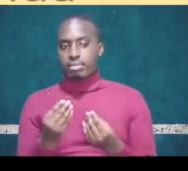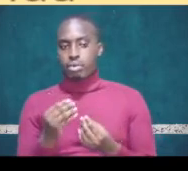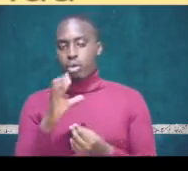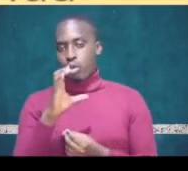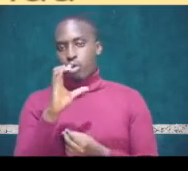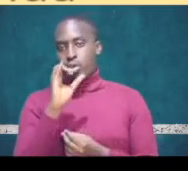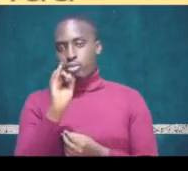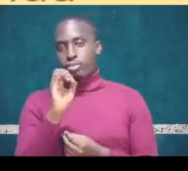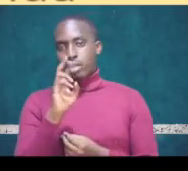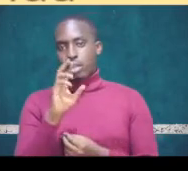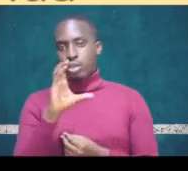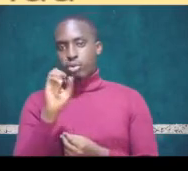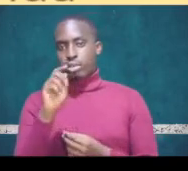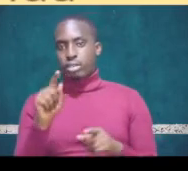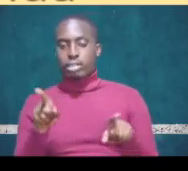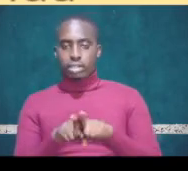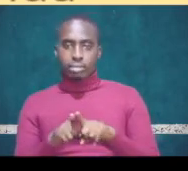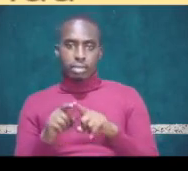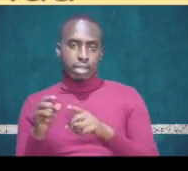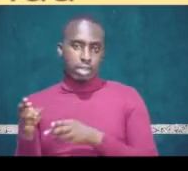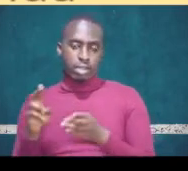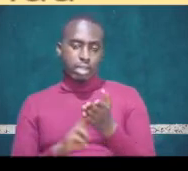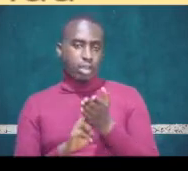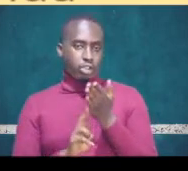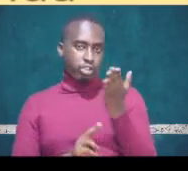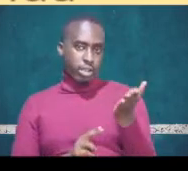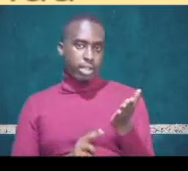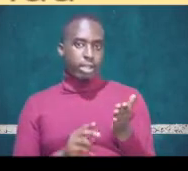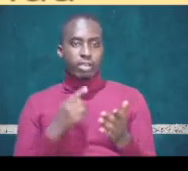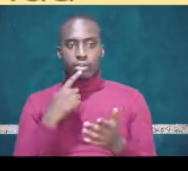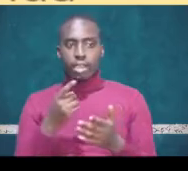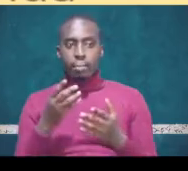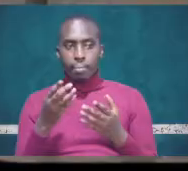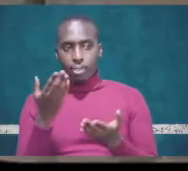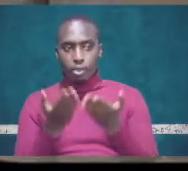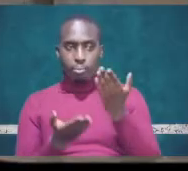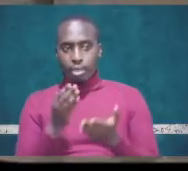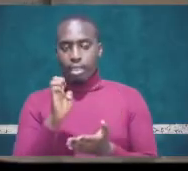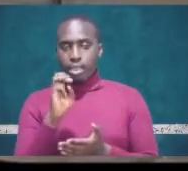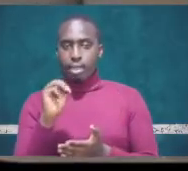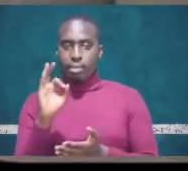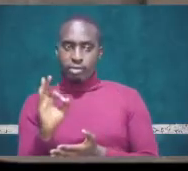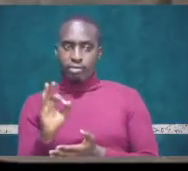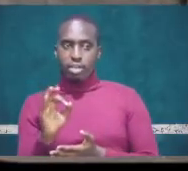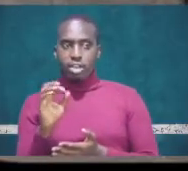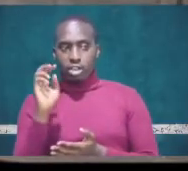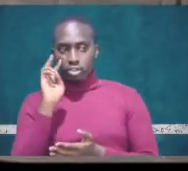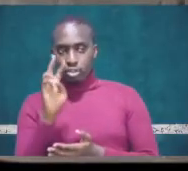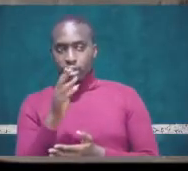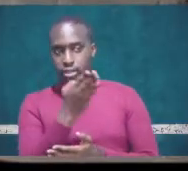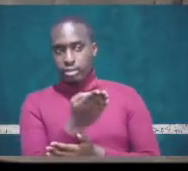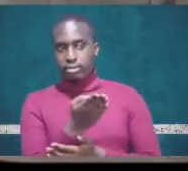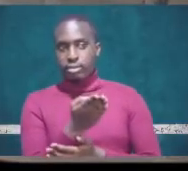circuit. I think it is in the same way as what I have used there. So then you need to compare the electromotive force. Check